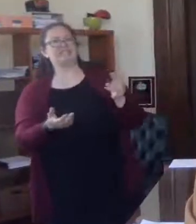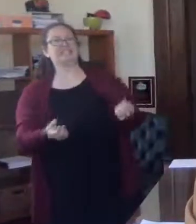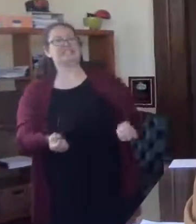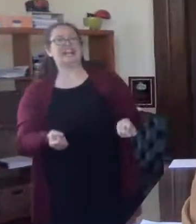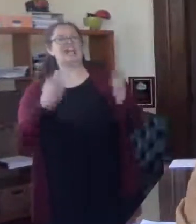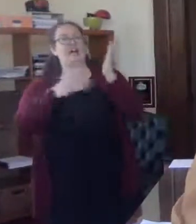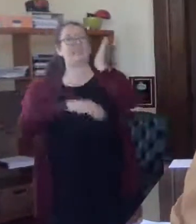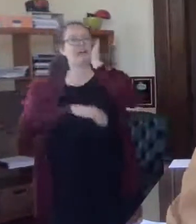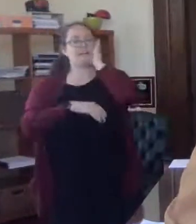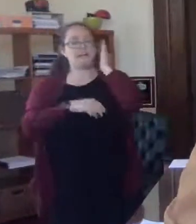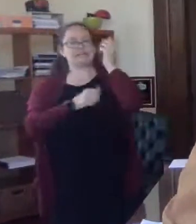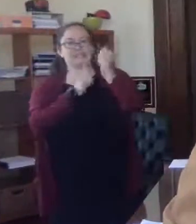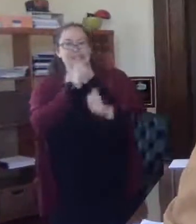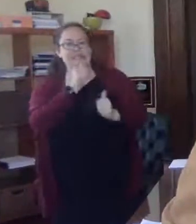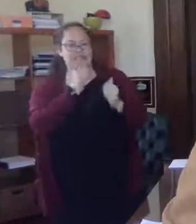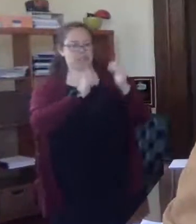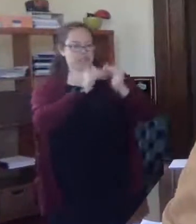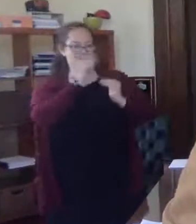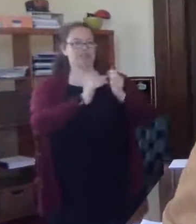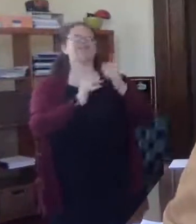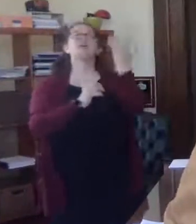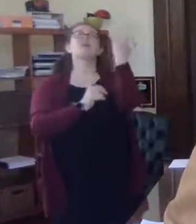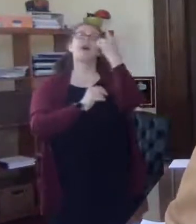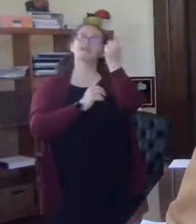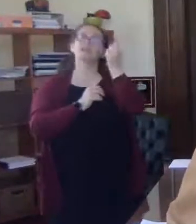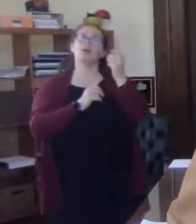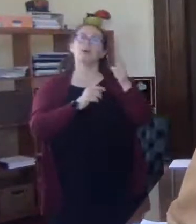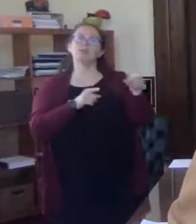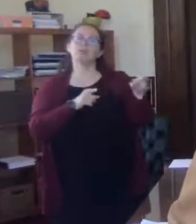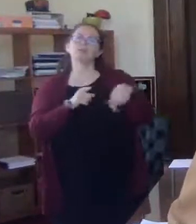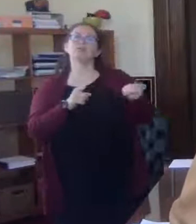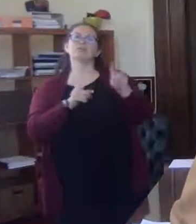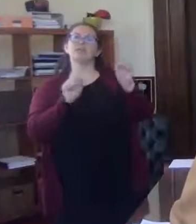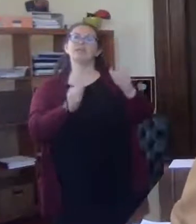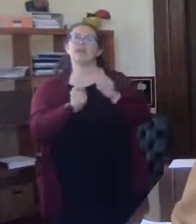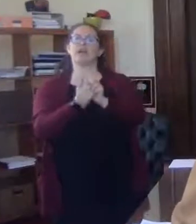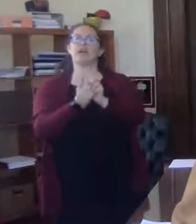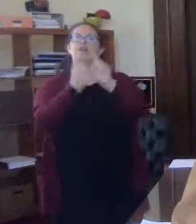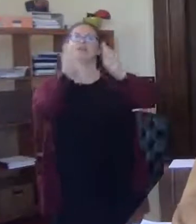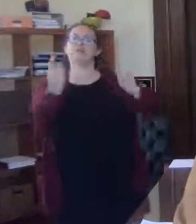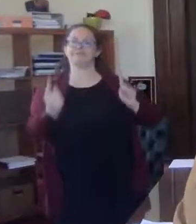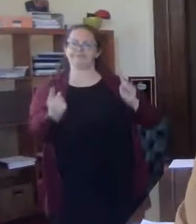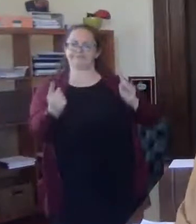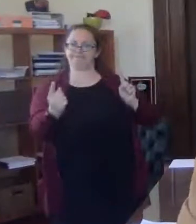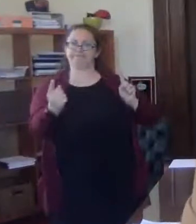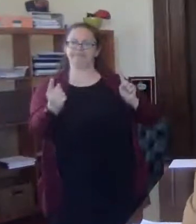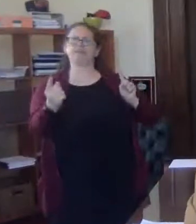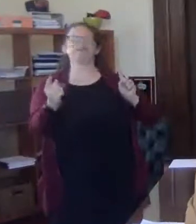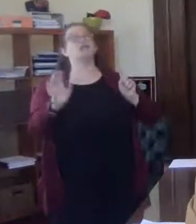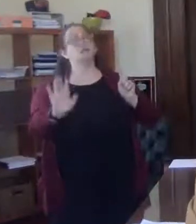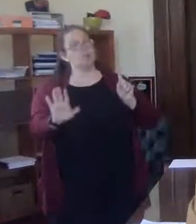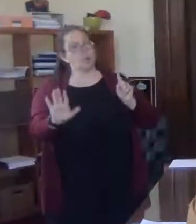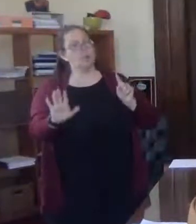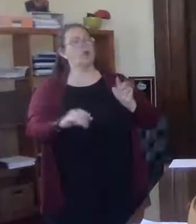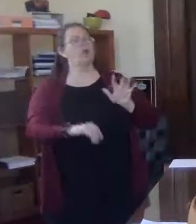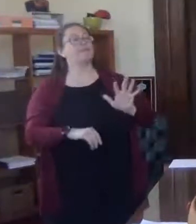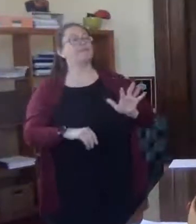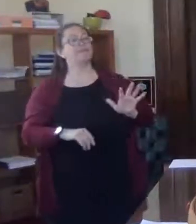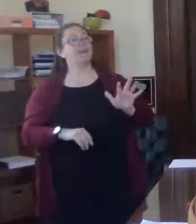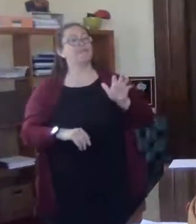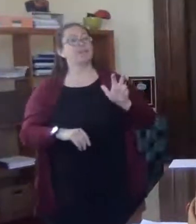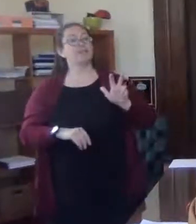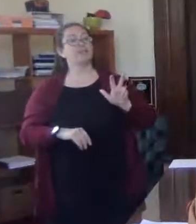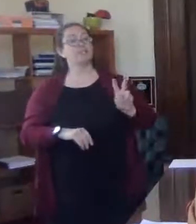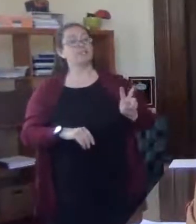to be able to social distance the folks who are there more. So that 532